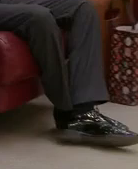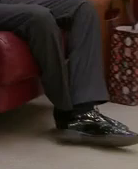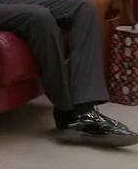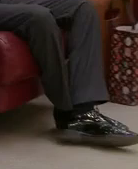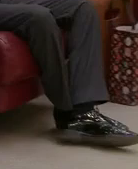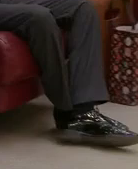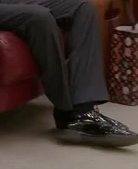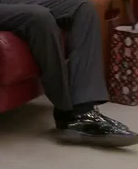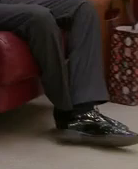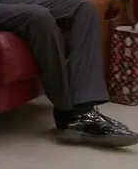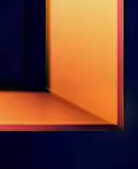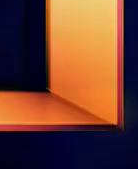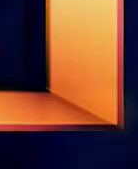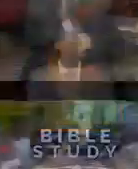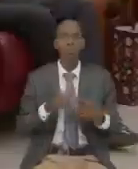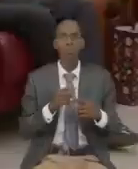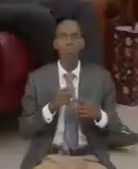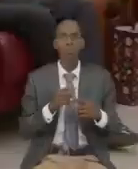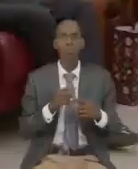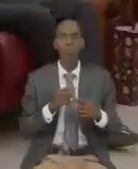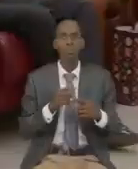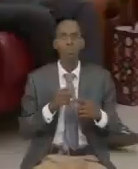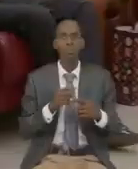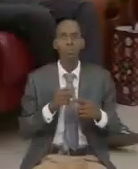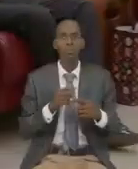today, a mighty to